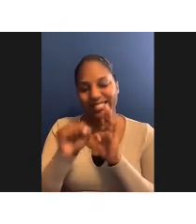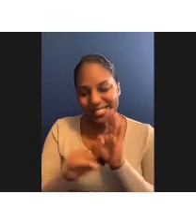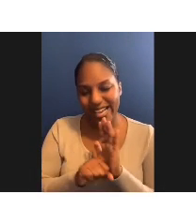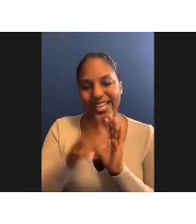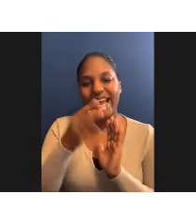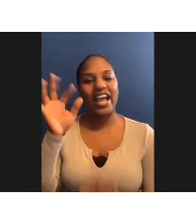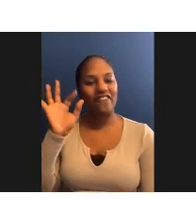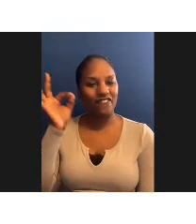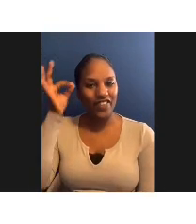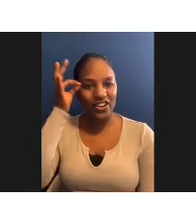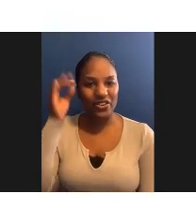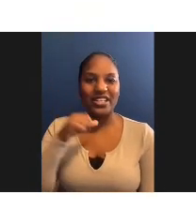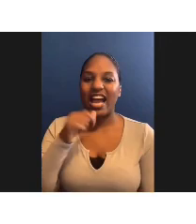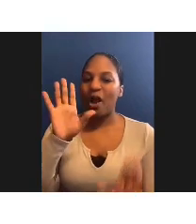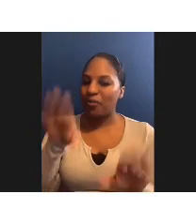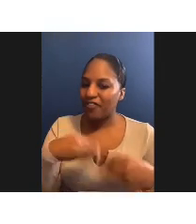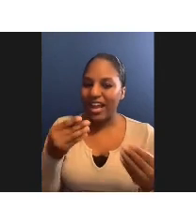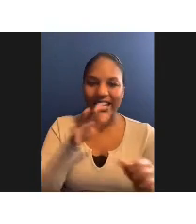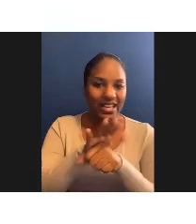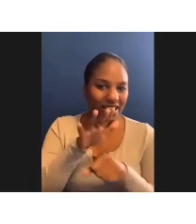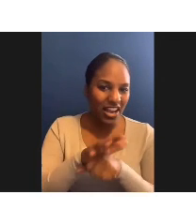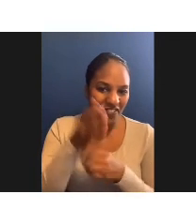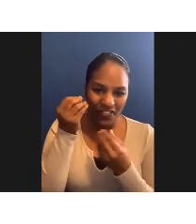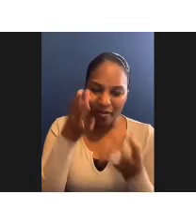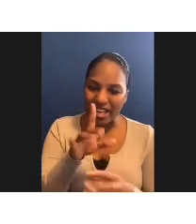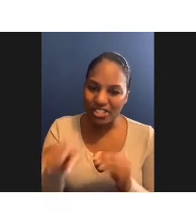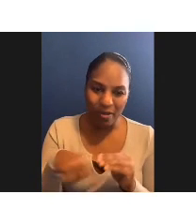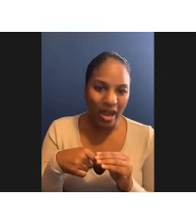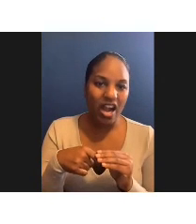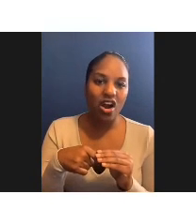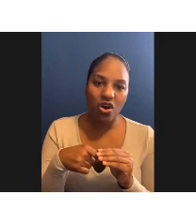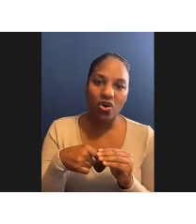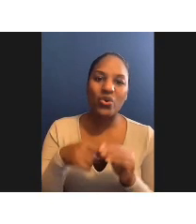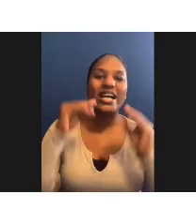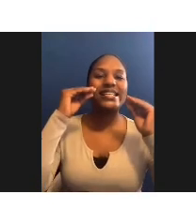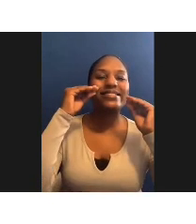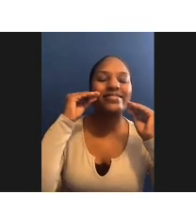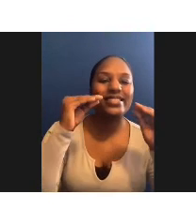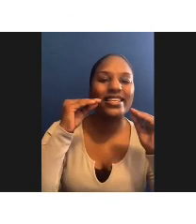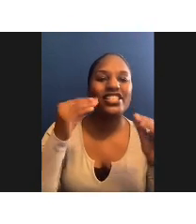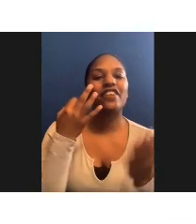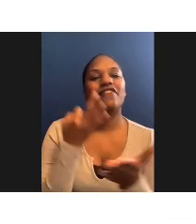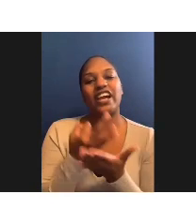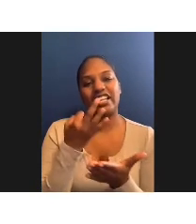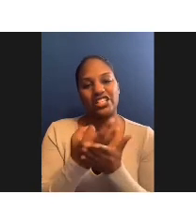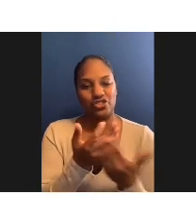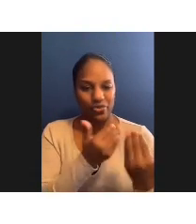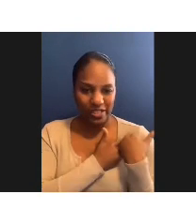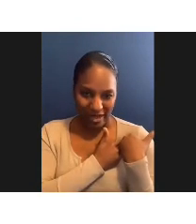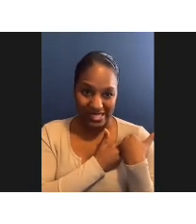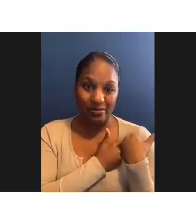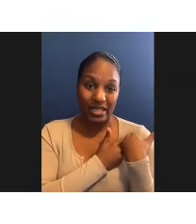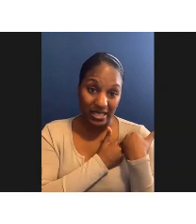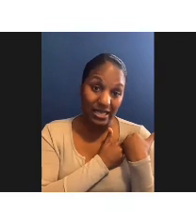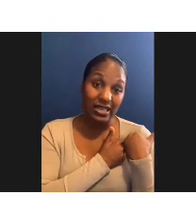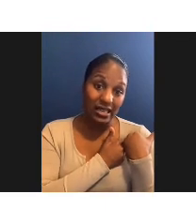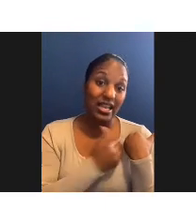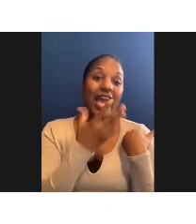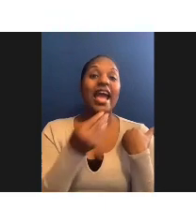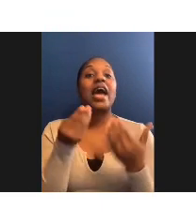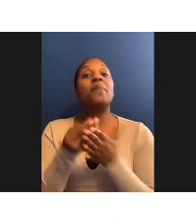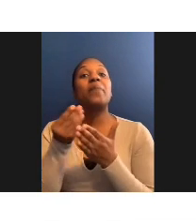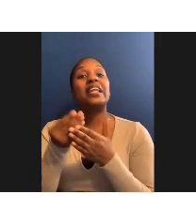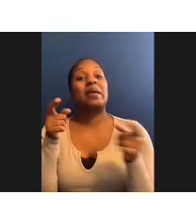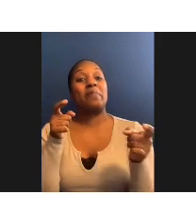not providing enough information about teaching financial responsibility and money